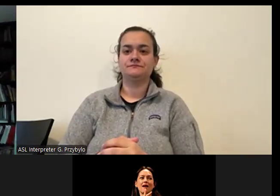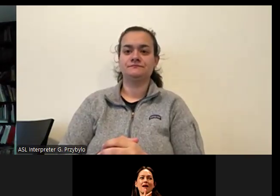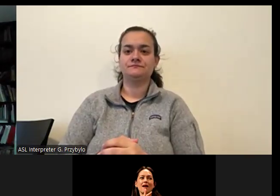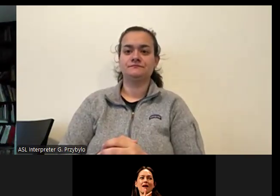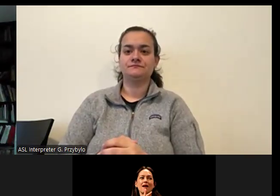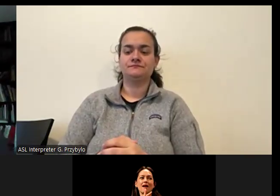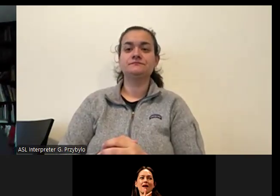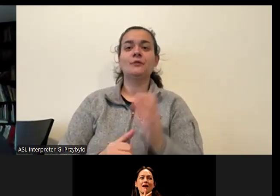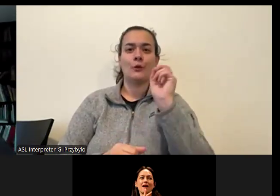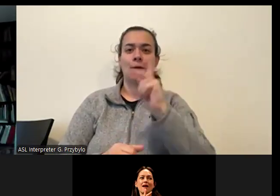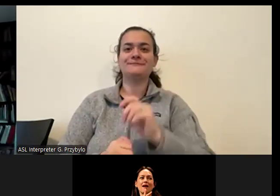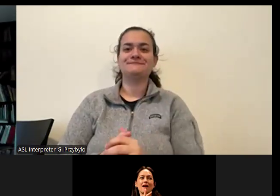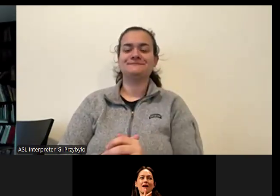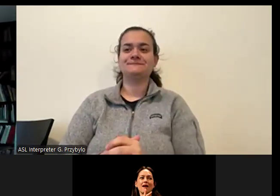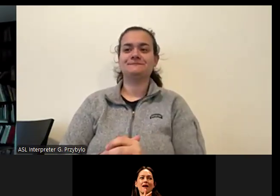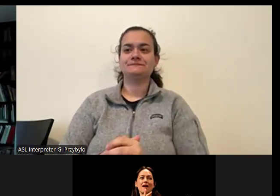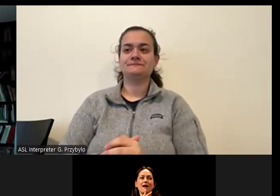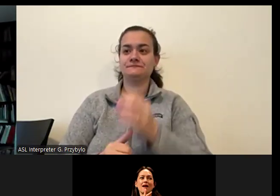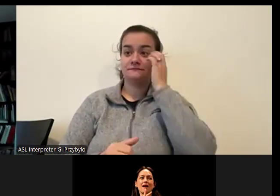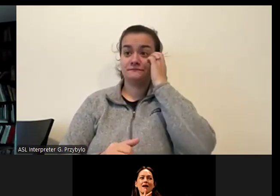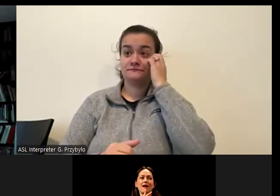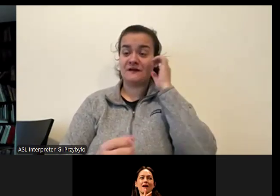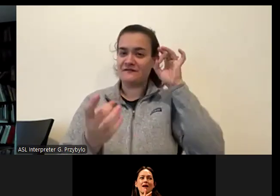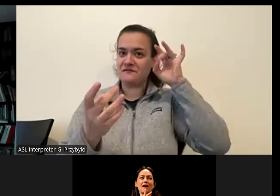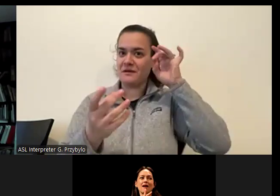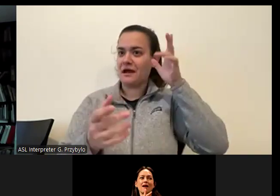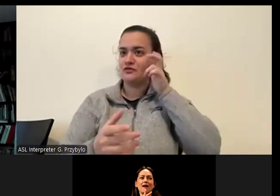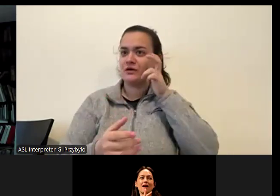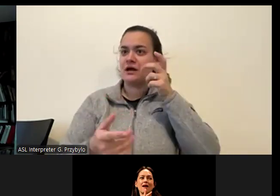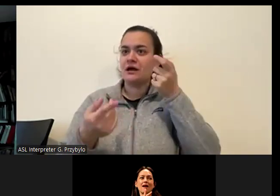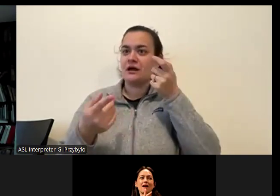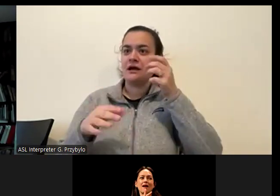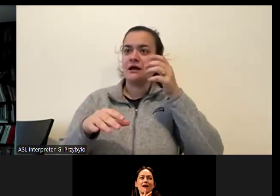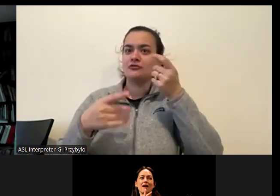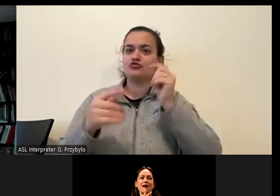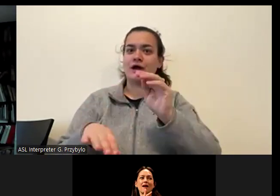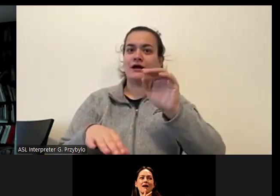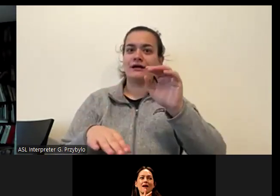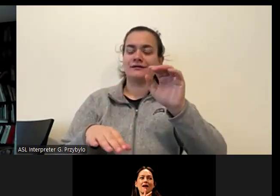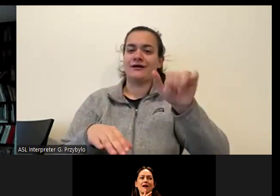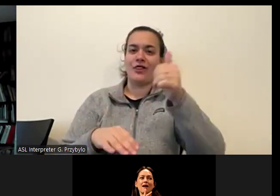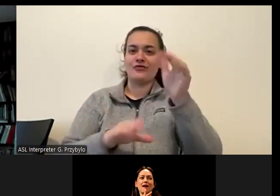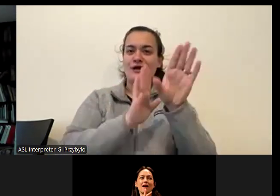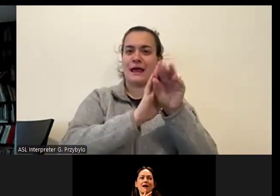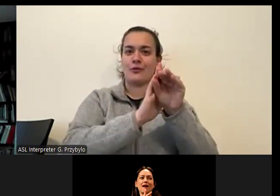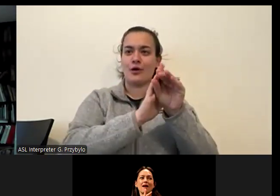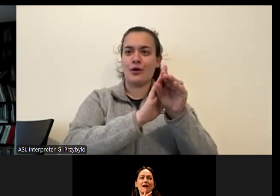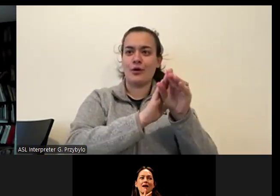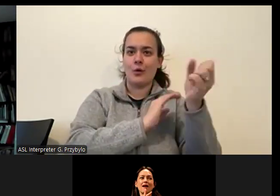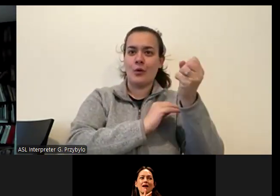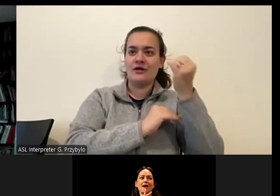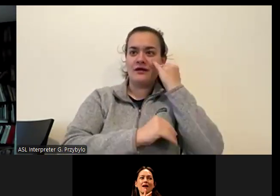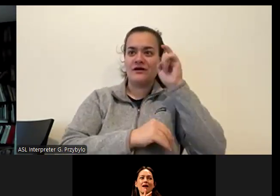Okay, little feedback there. I've just got another camera on standby here if I need to do any homework